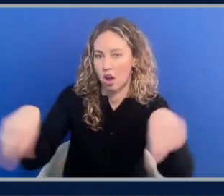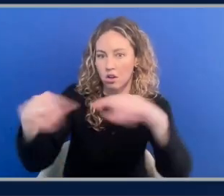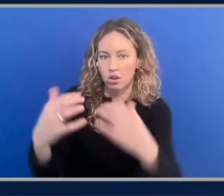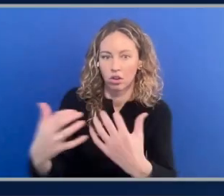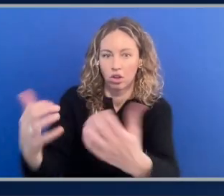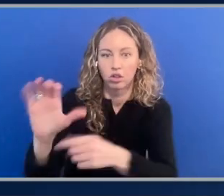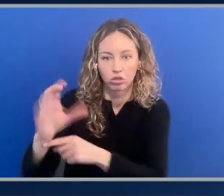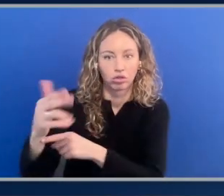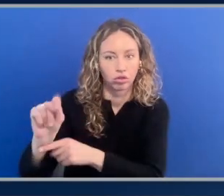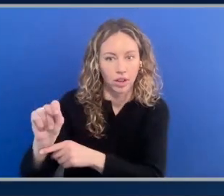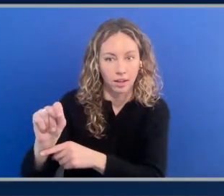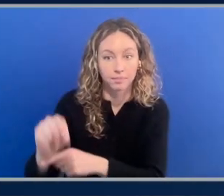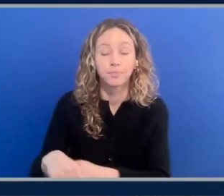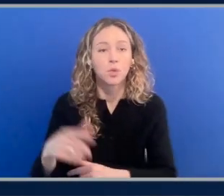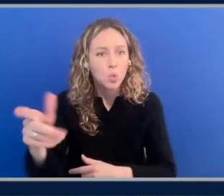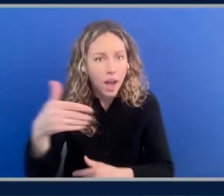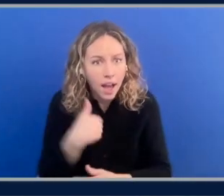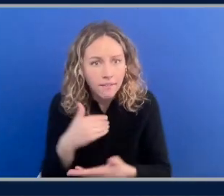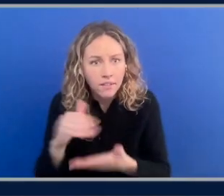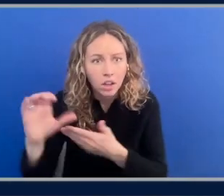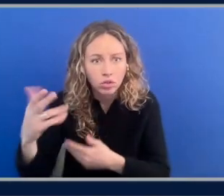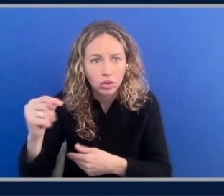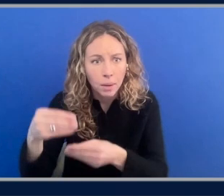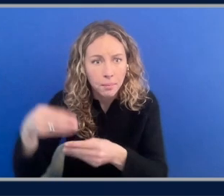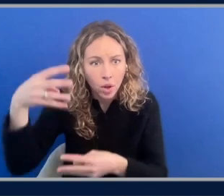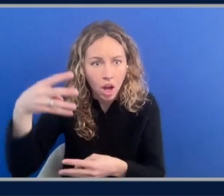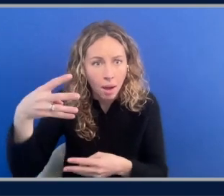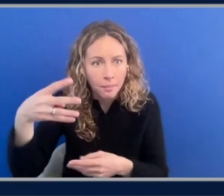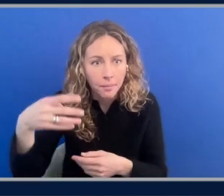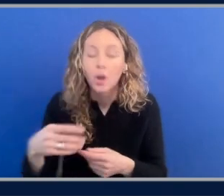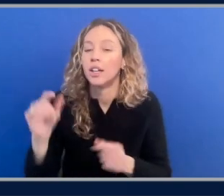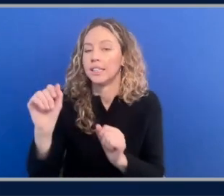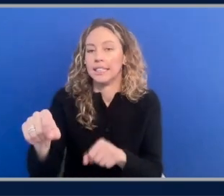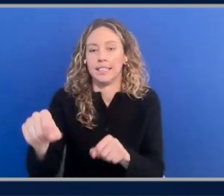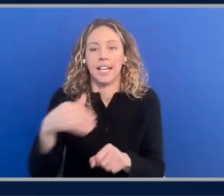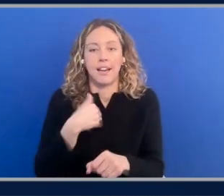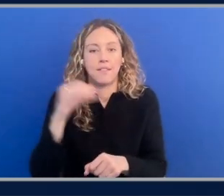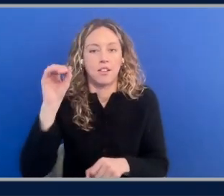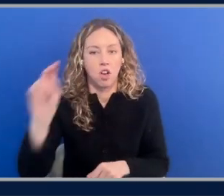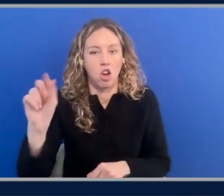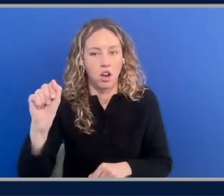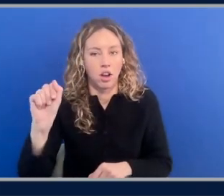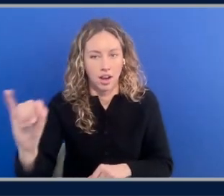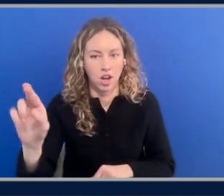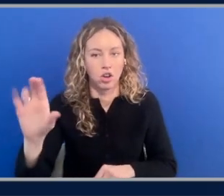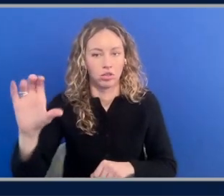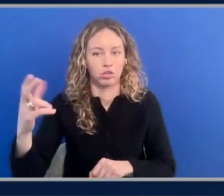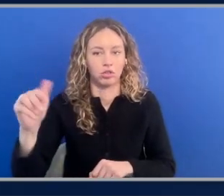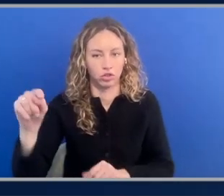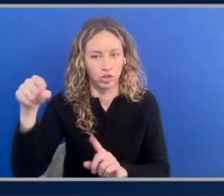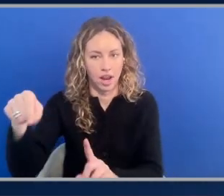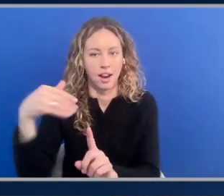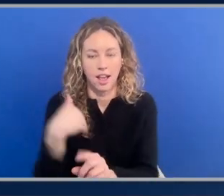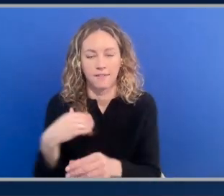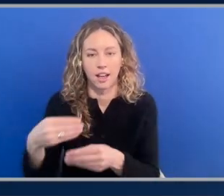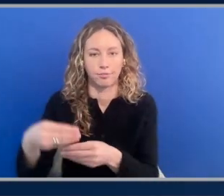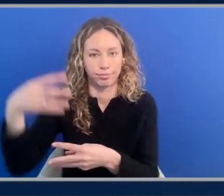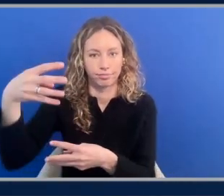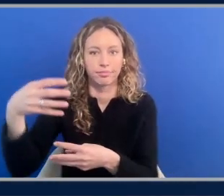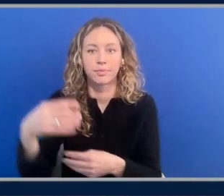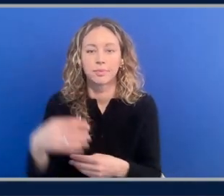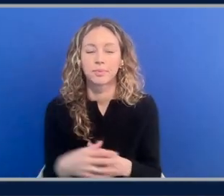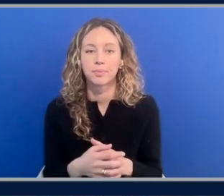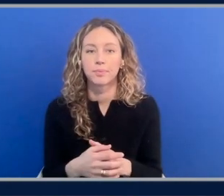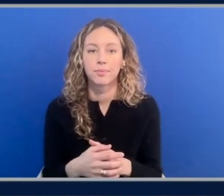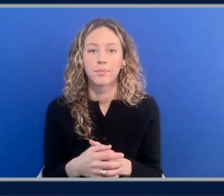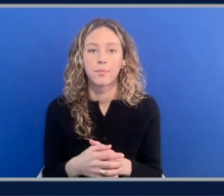Do you have the chat pulled up, by the way? I do, and I'm going to pull up the on-air chat specifically. Okay. The on-air chat, and then